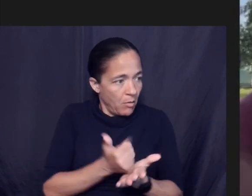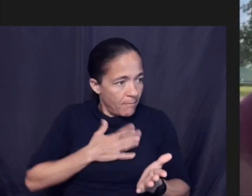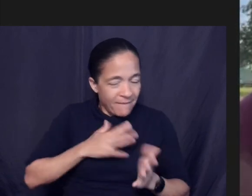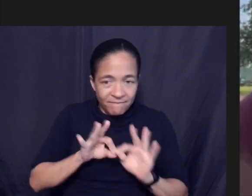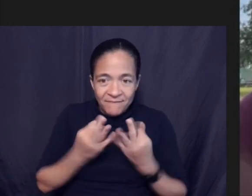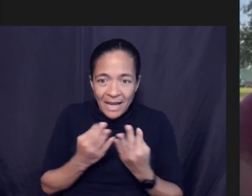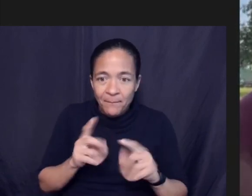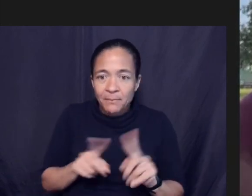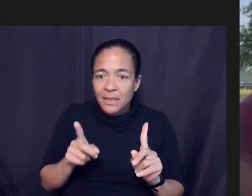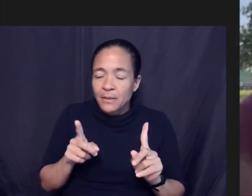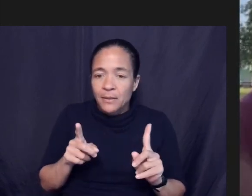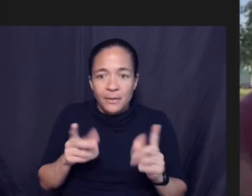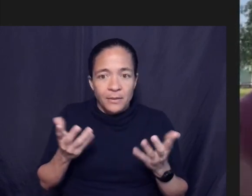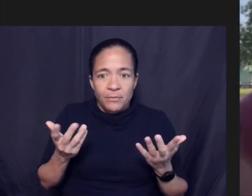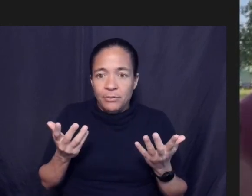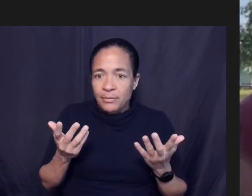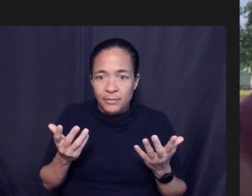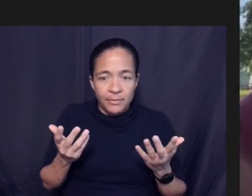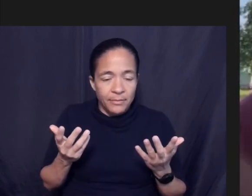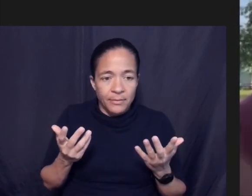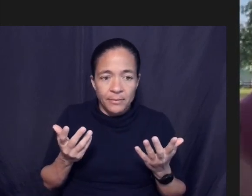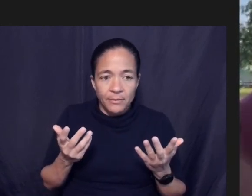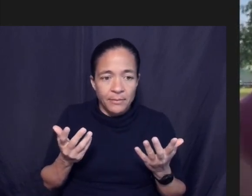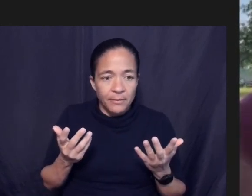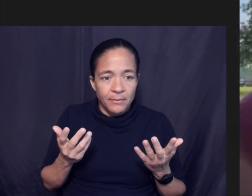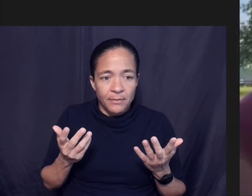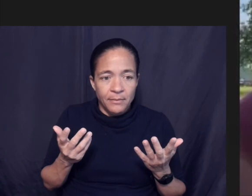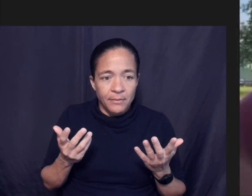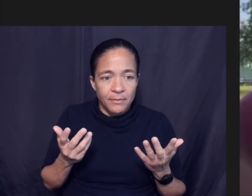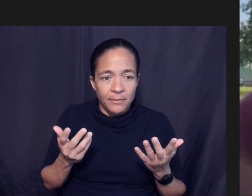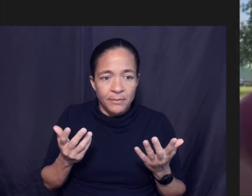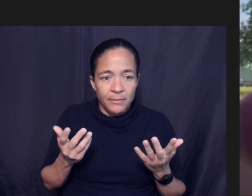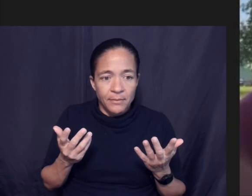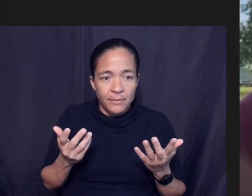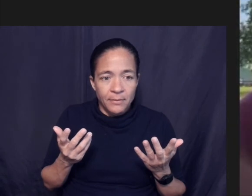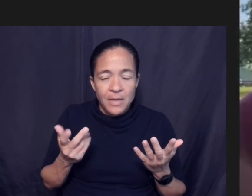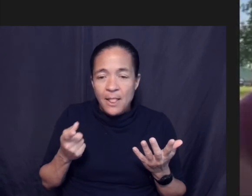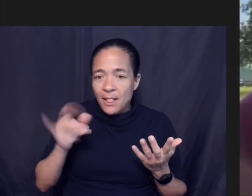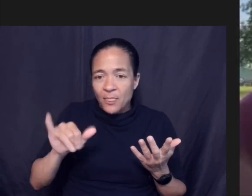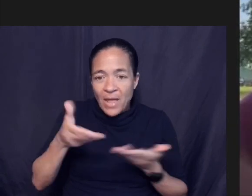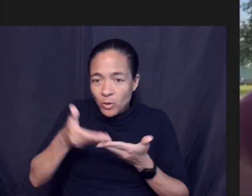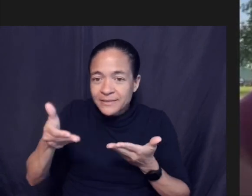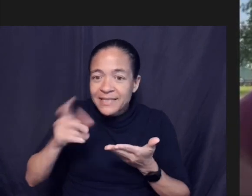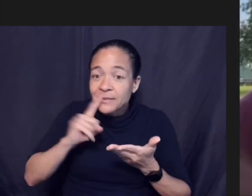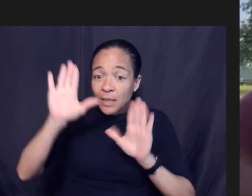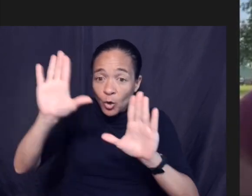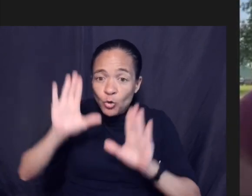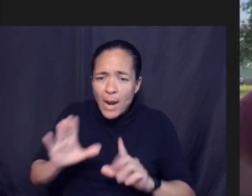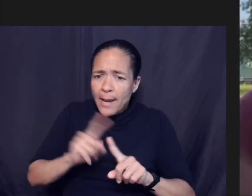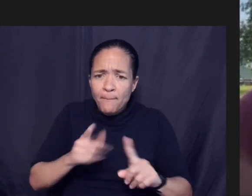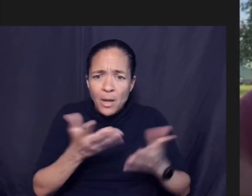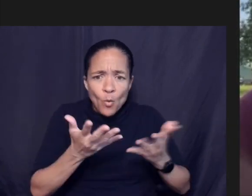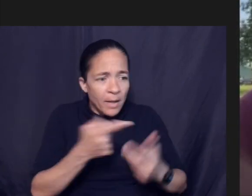and yeah, this stuff is great. Like, what about this other stuff too?